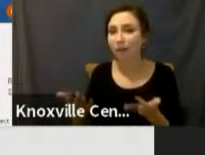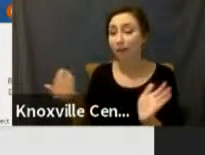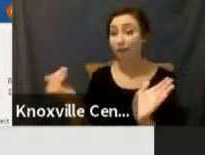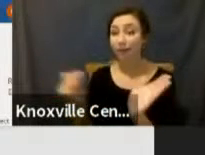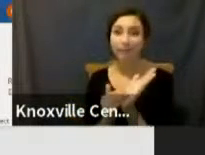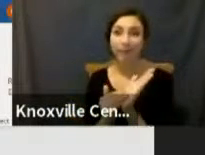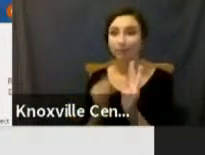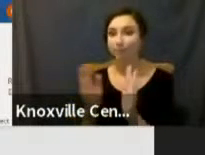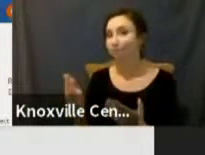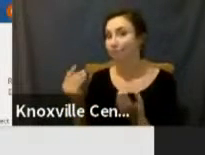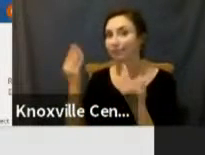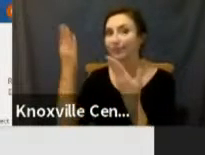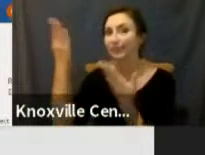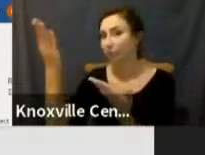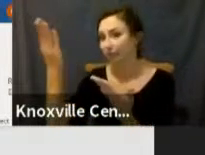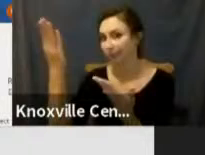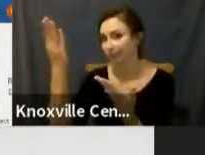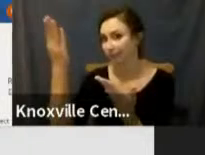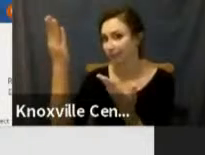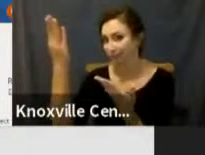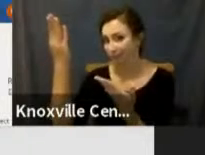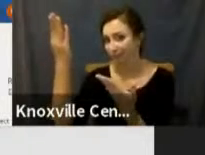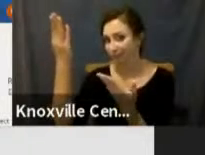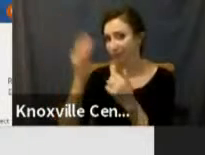just a suggestion, not